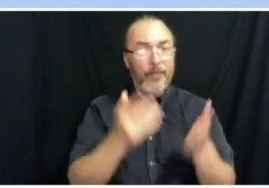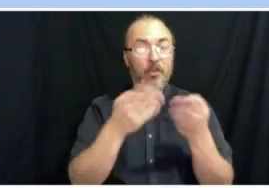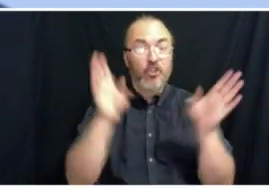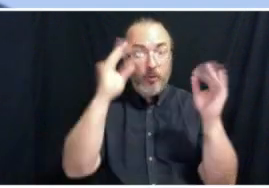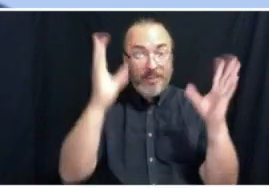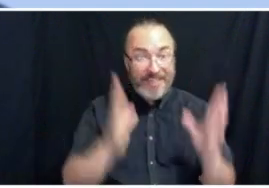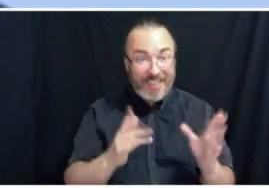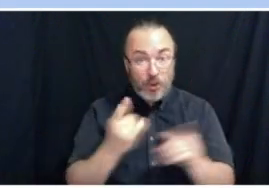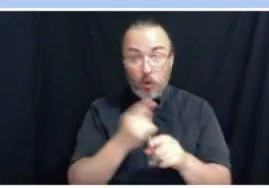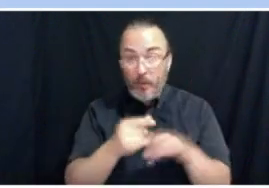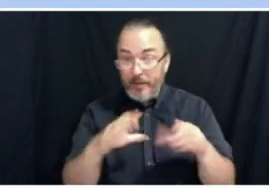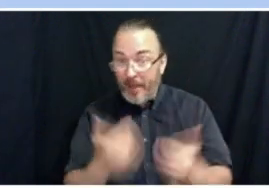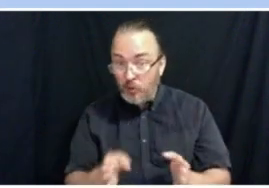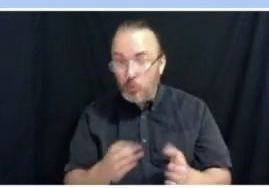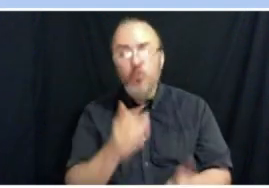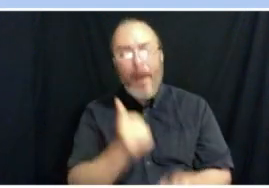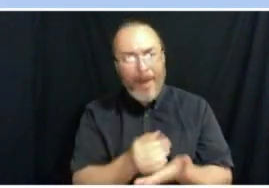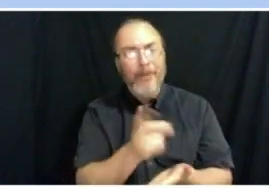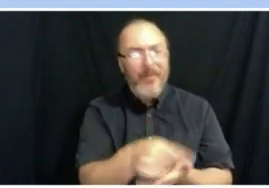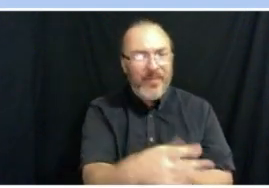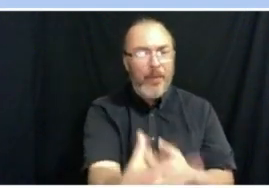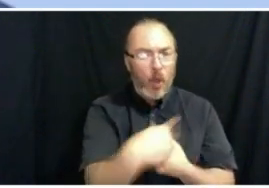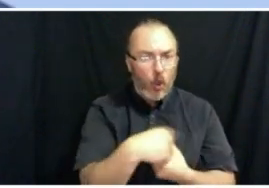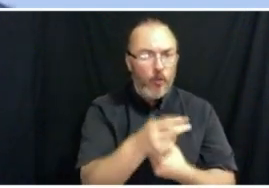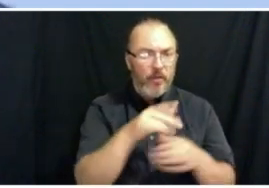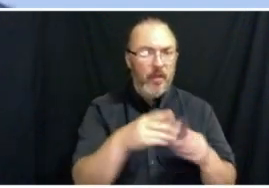be inclusive in their classrooms.